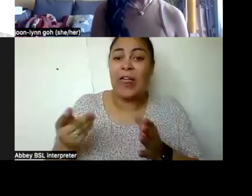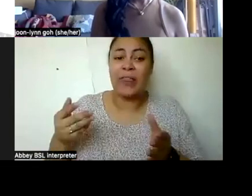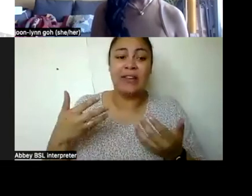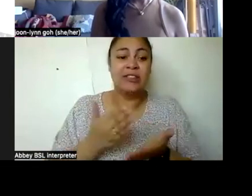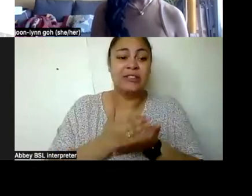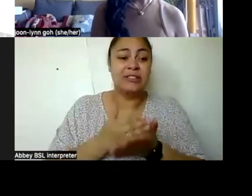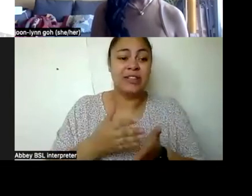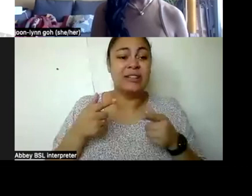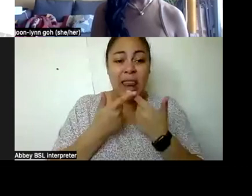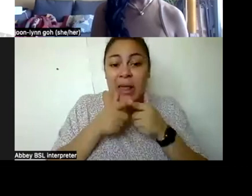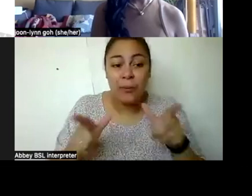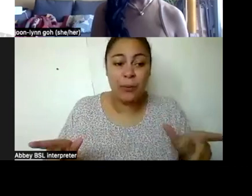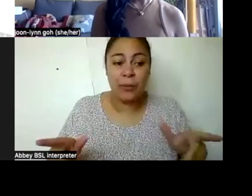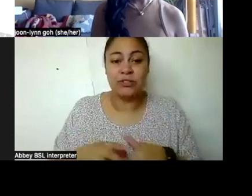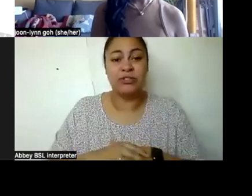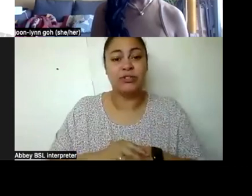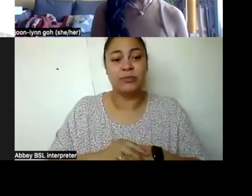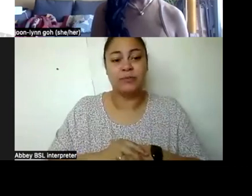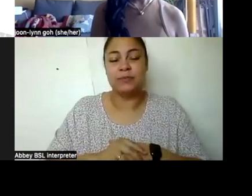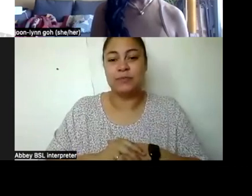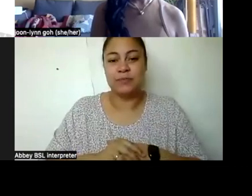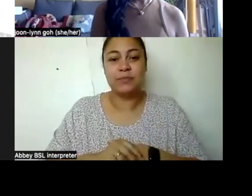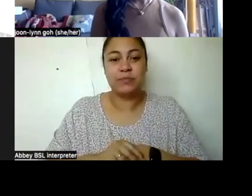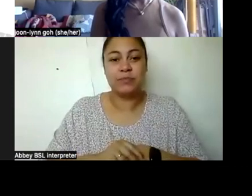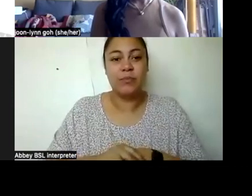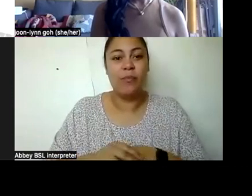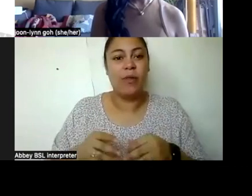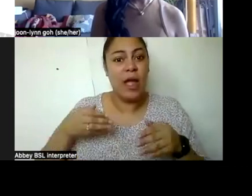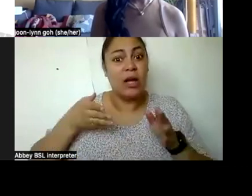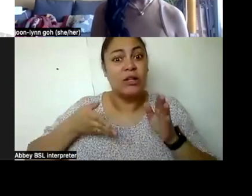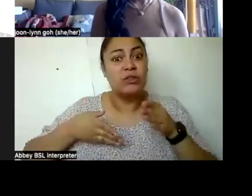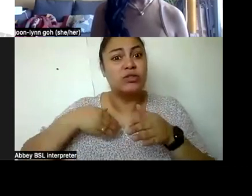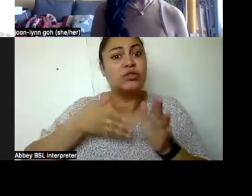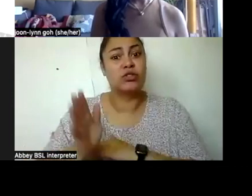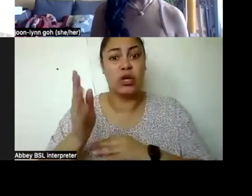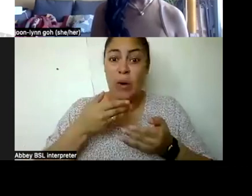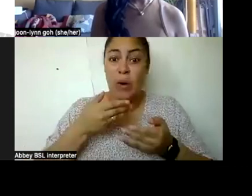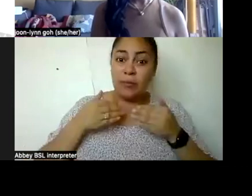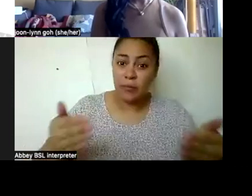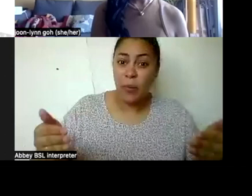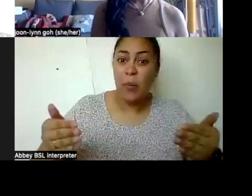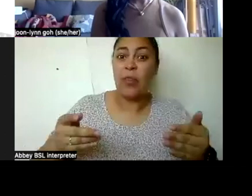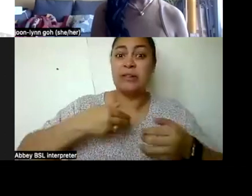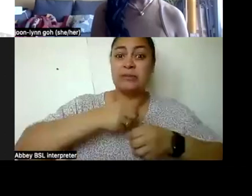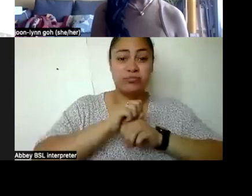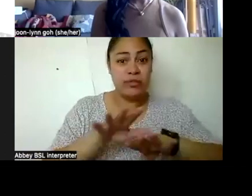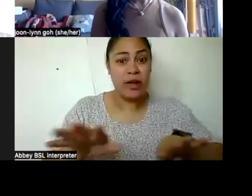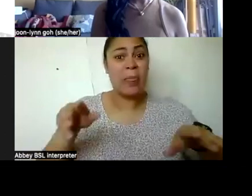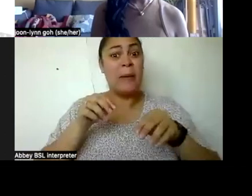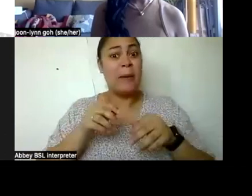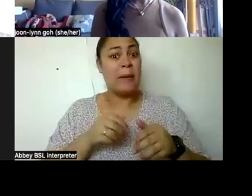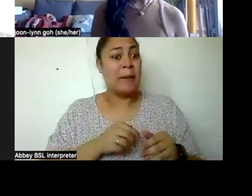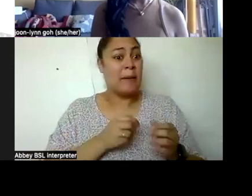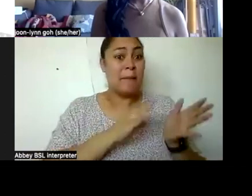just need to get our linguistic ducks in a row, as it were, and to go forth and spread the message of how we see our freelance